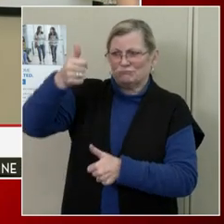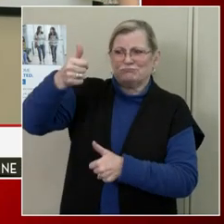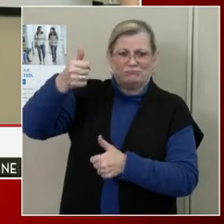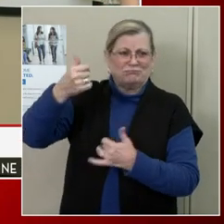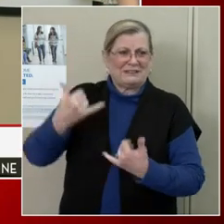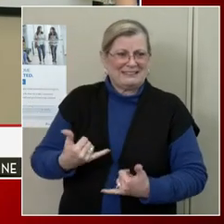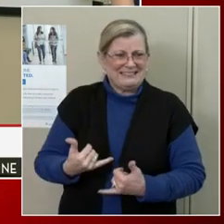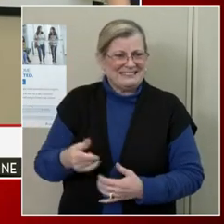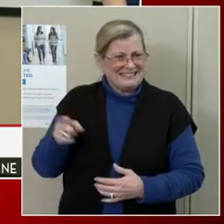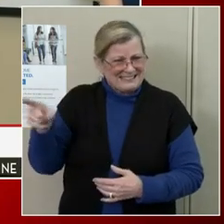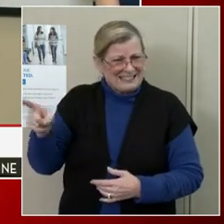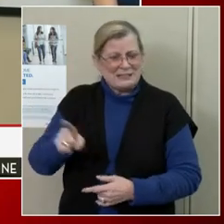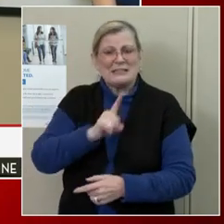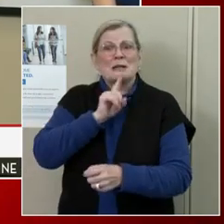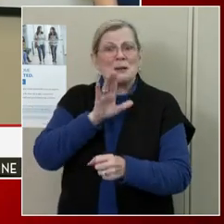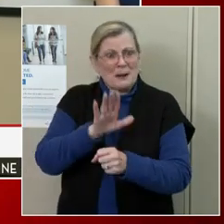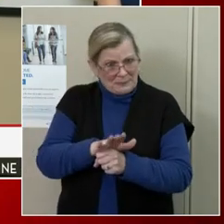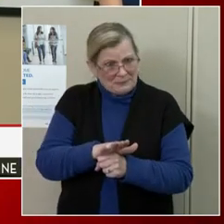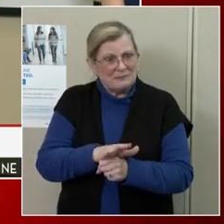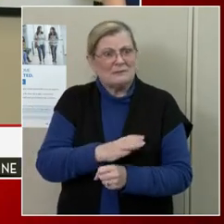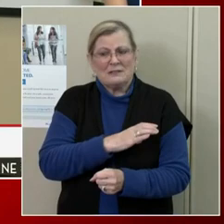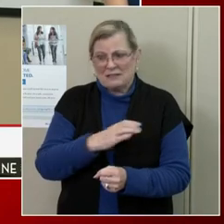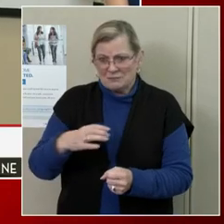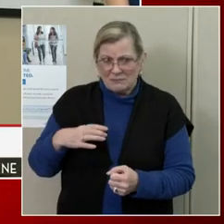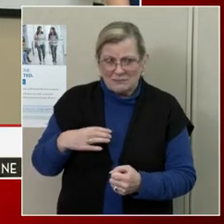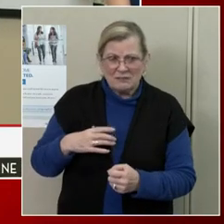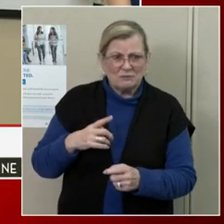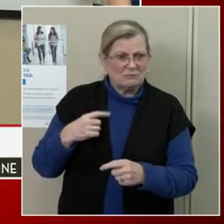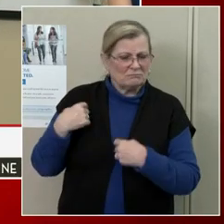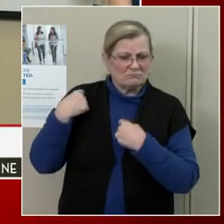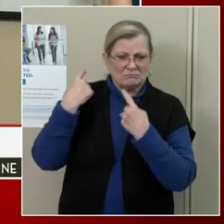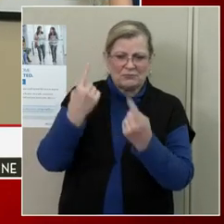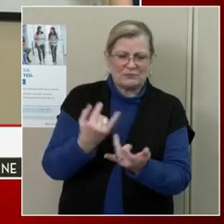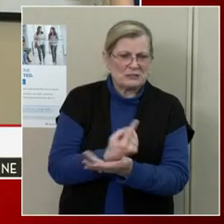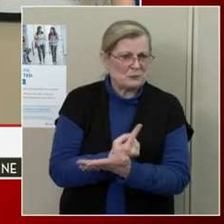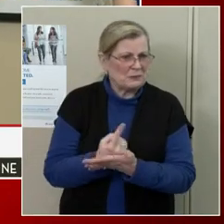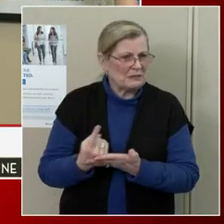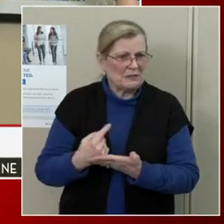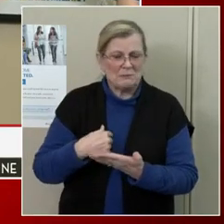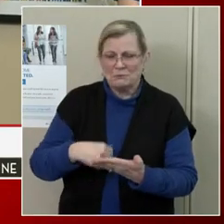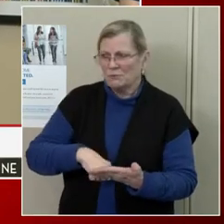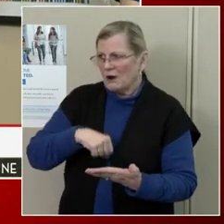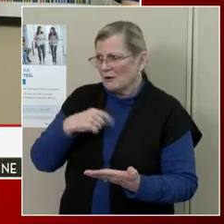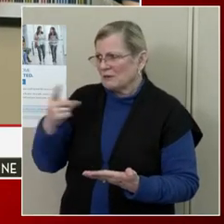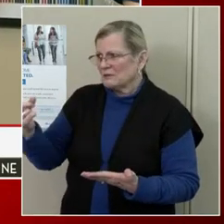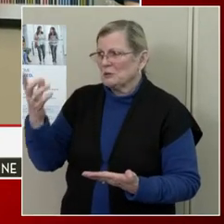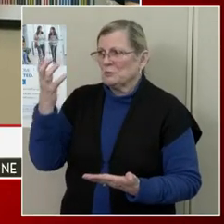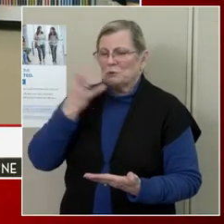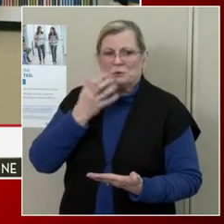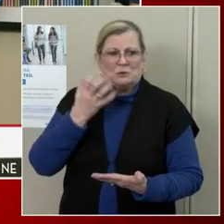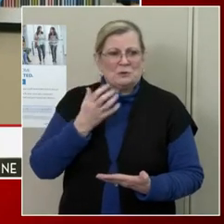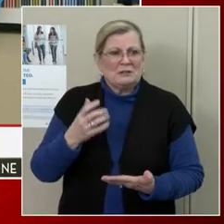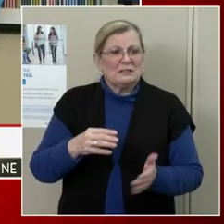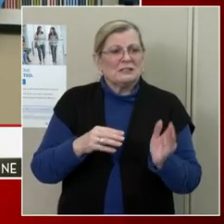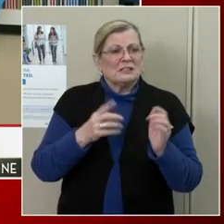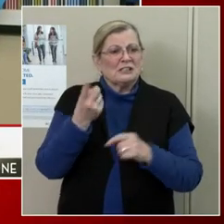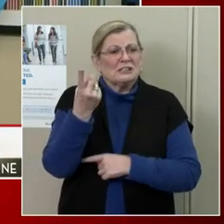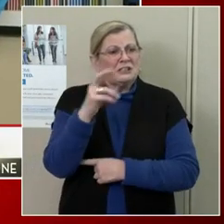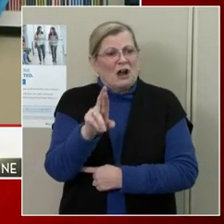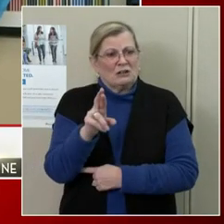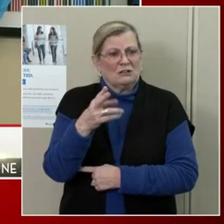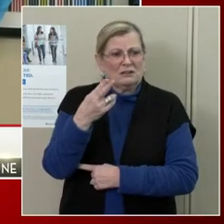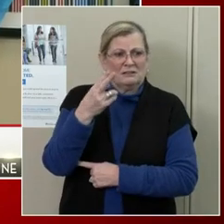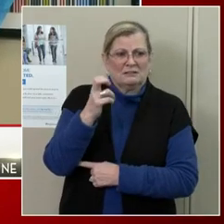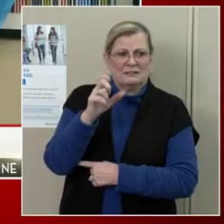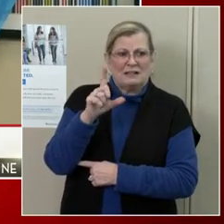the council this week, and we couldn't be prouder of that. Dr. Holman, who leads our EMS, he's the